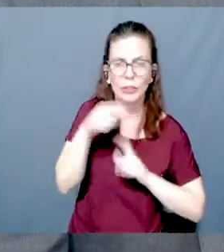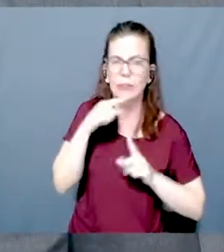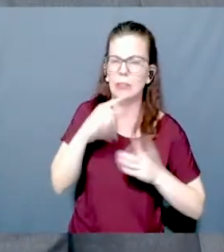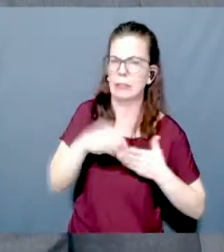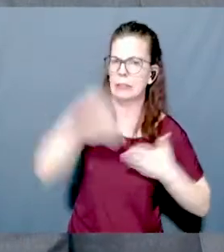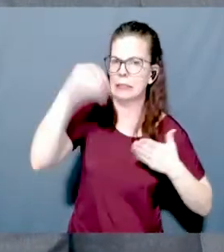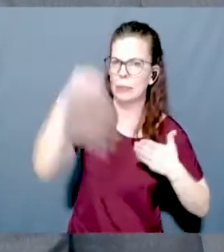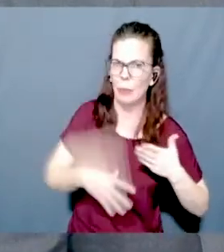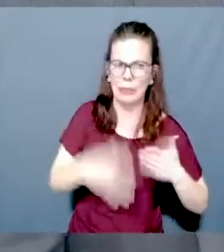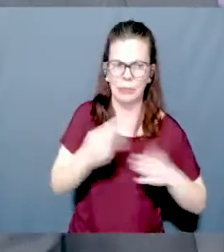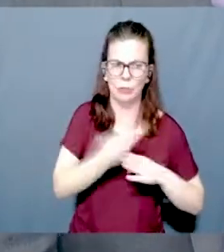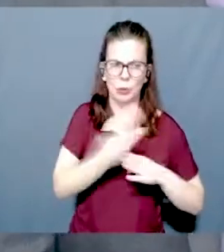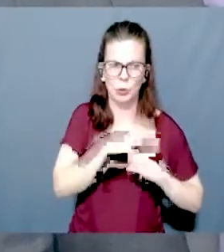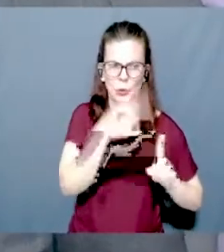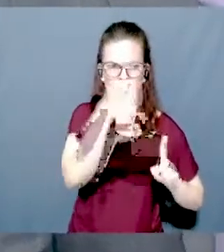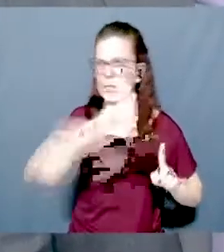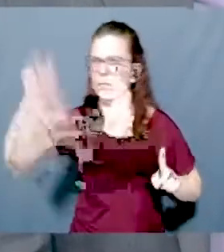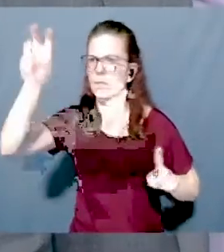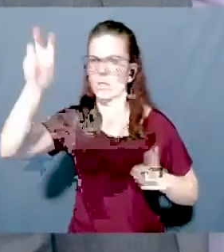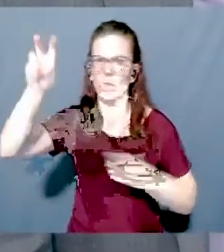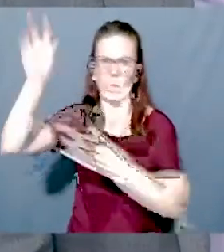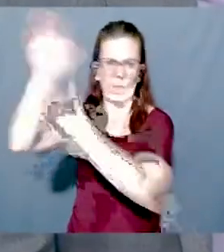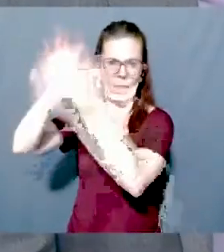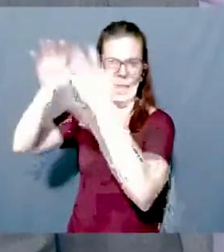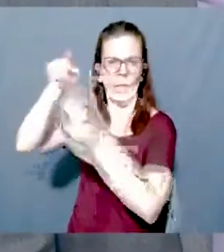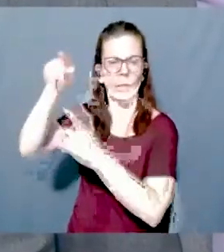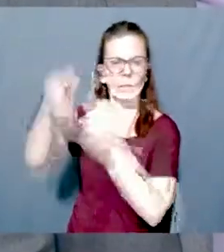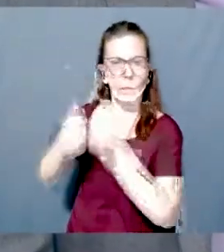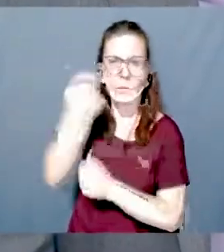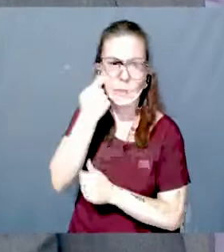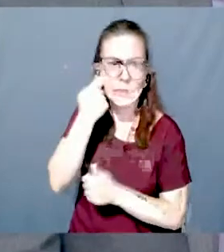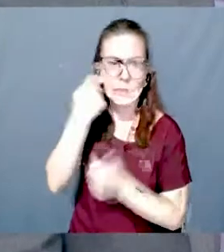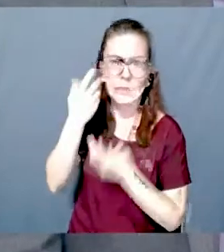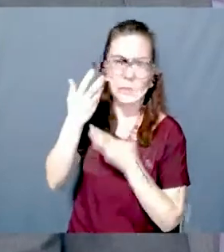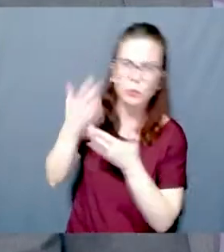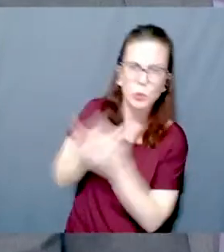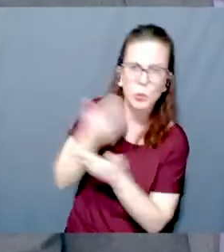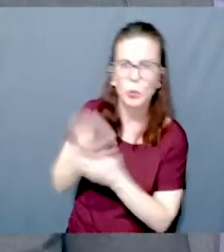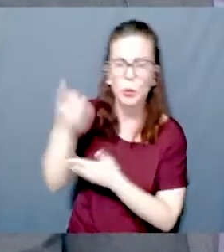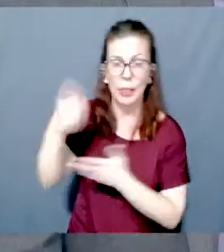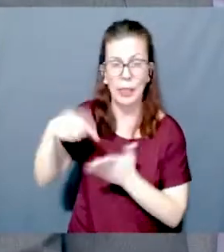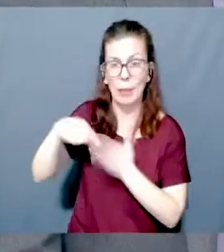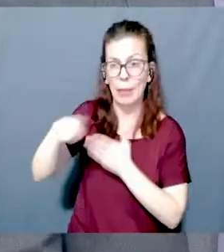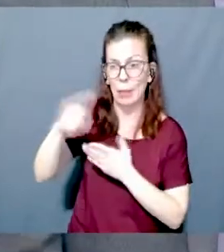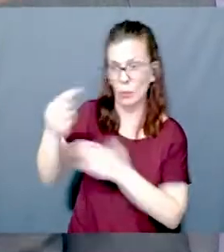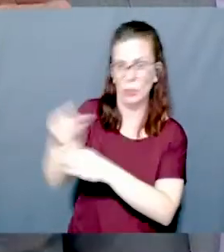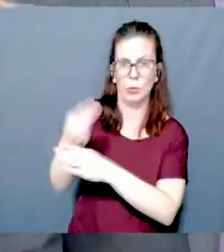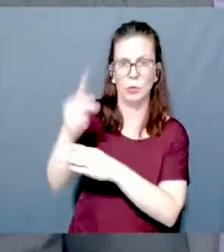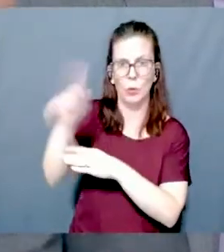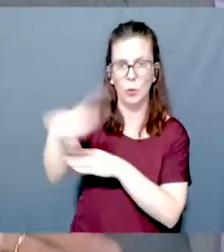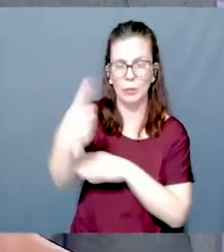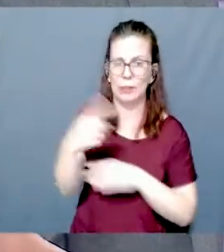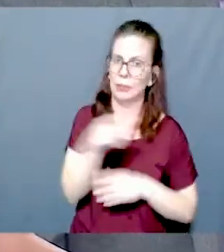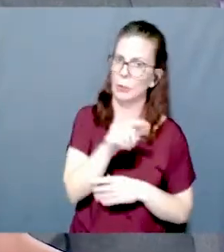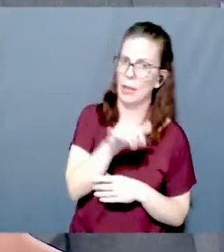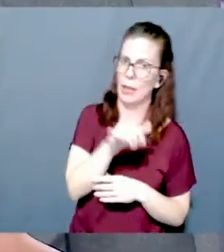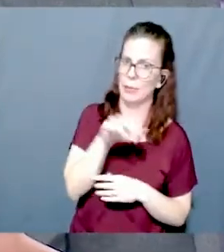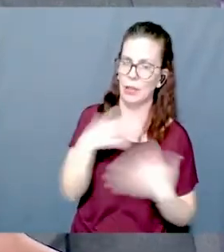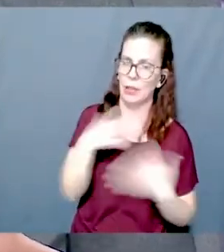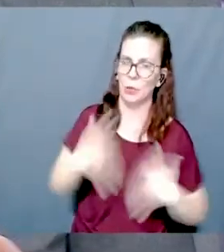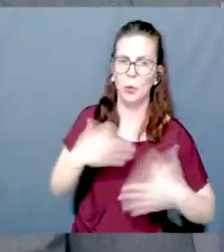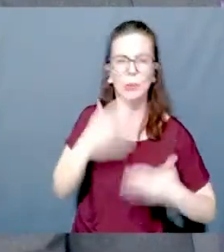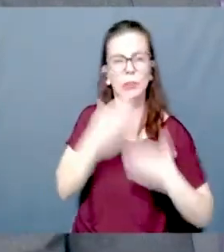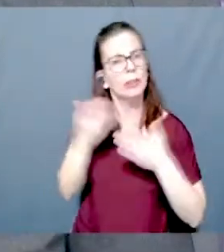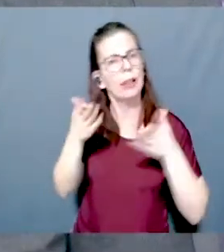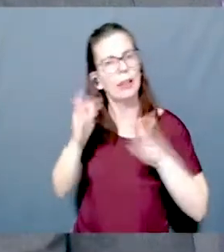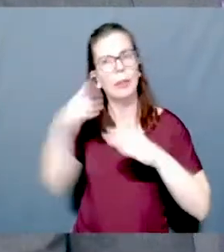into the cloud where they always get the latest and greatest, and they only pay for what they use. That's where Amazon really comes together. It's allowing them to access artists anywhere in